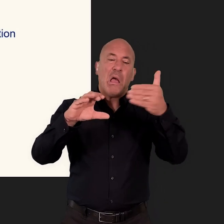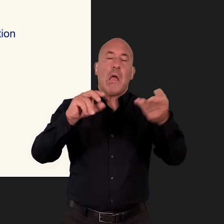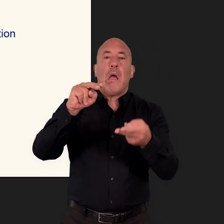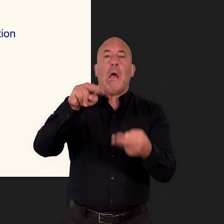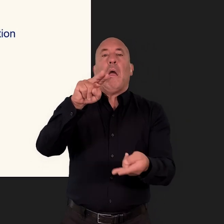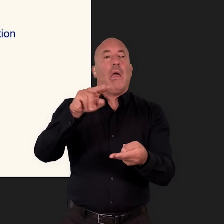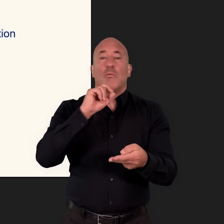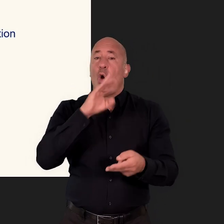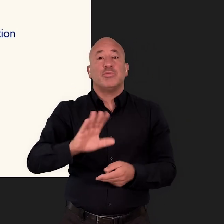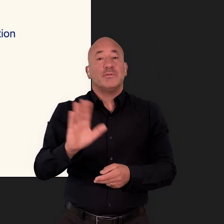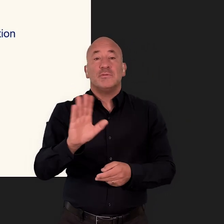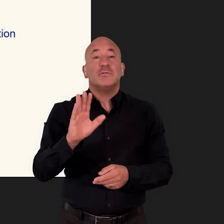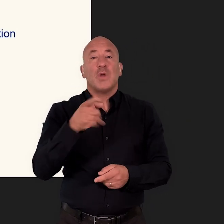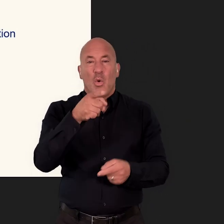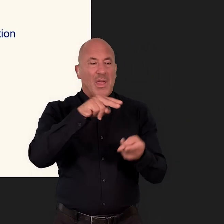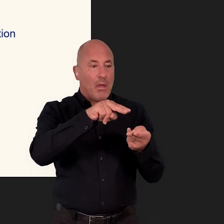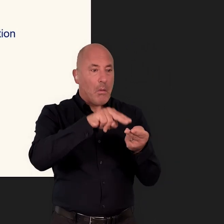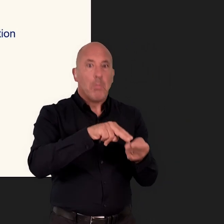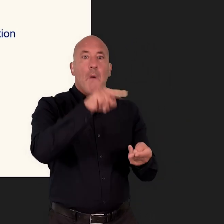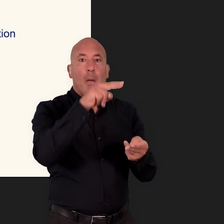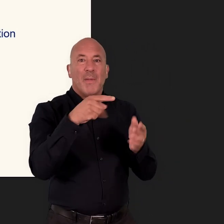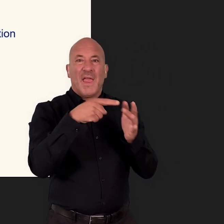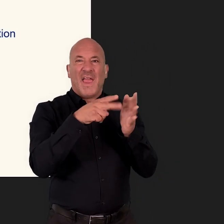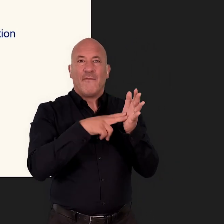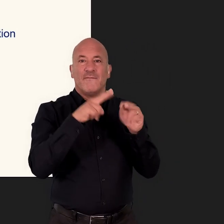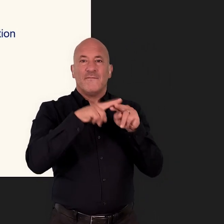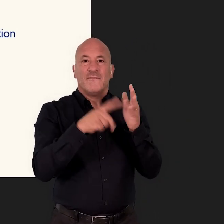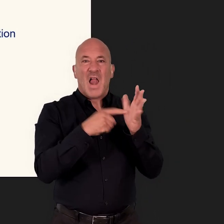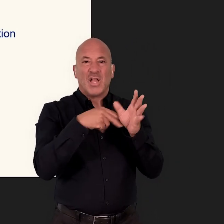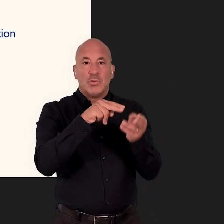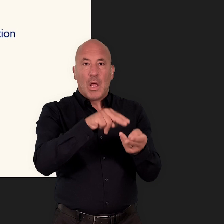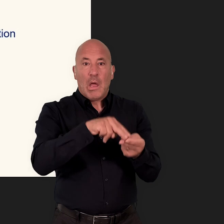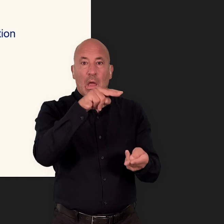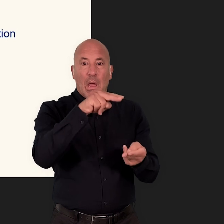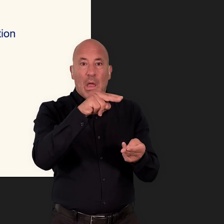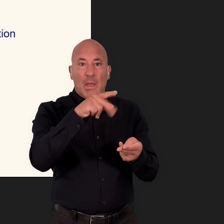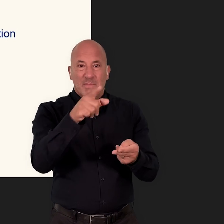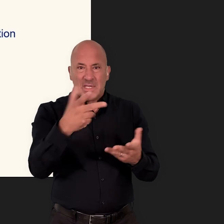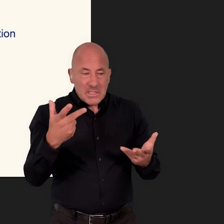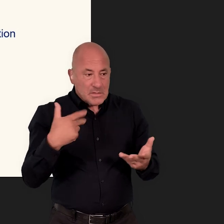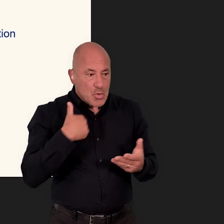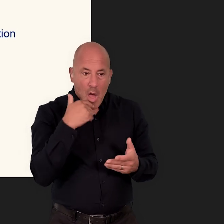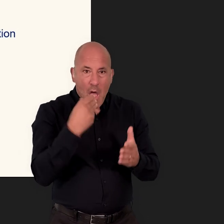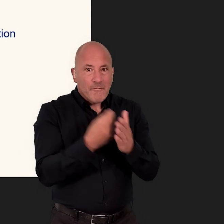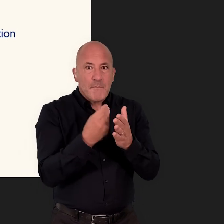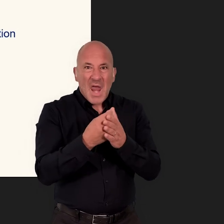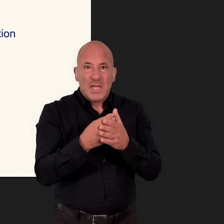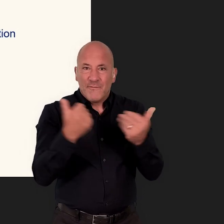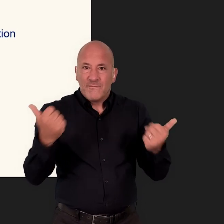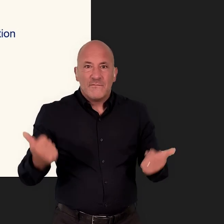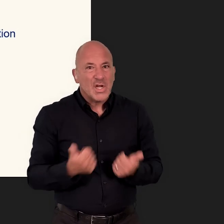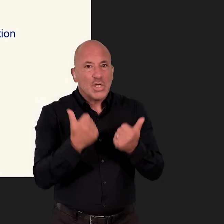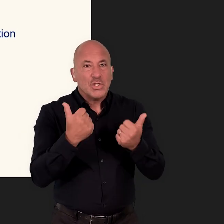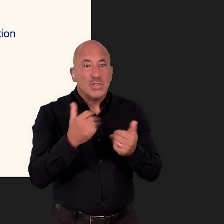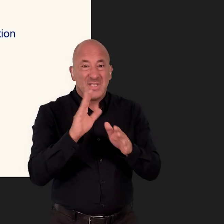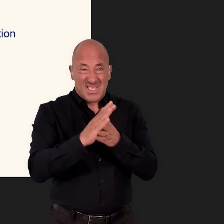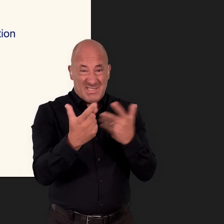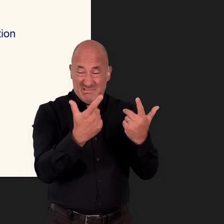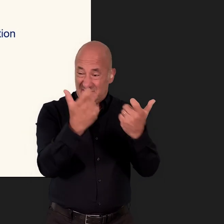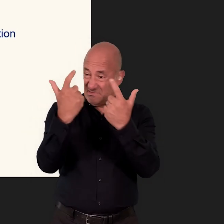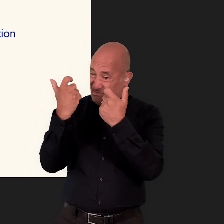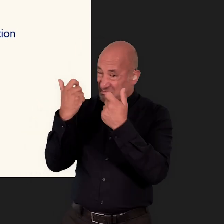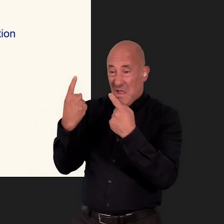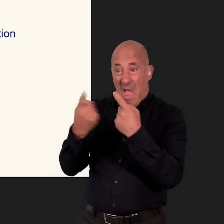not increase grants once awarded, so if inflationary increases mean that applicants do not have enough funds to complete their